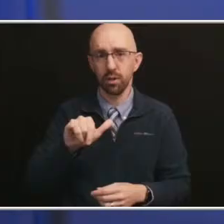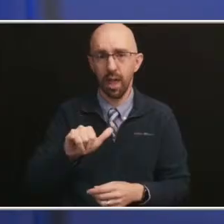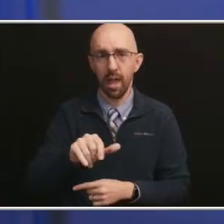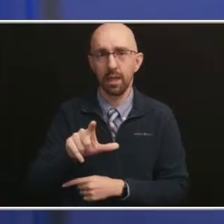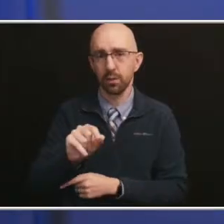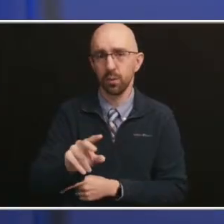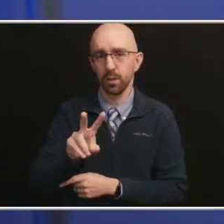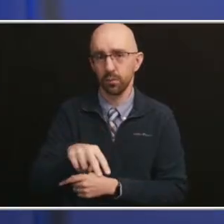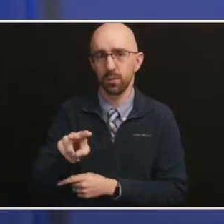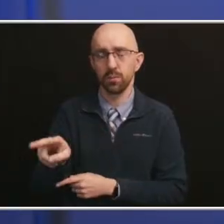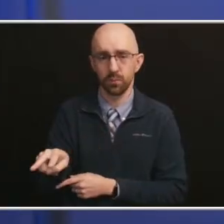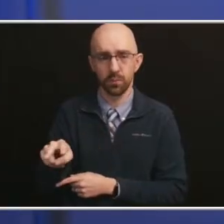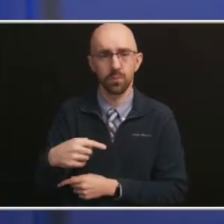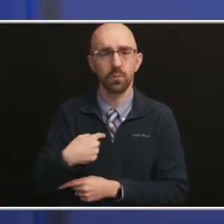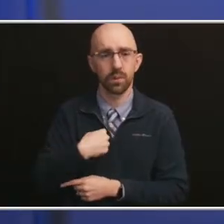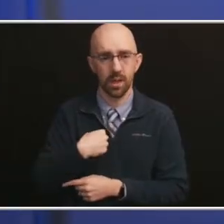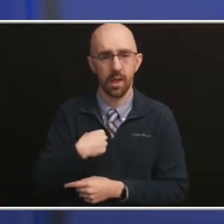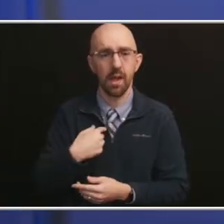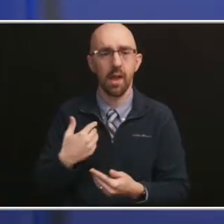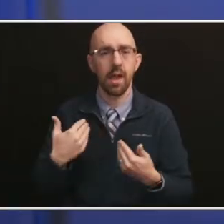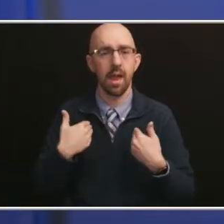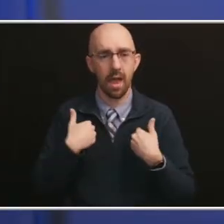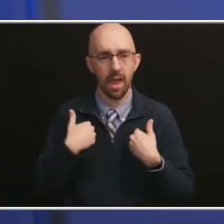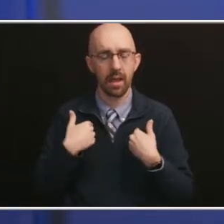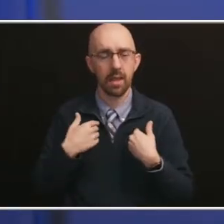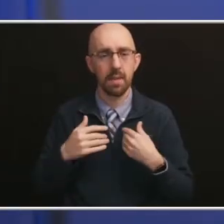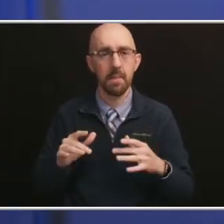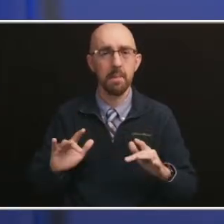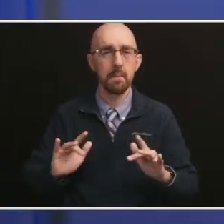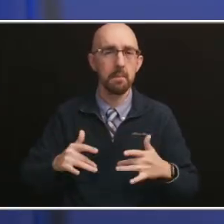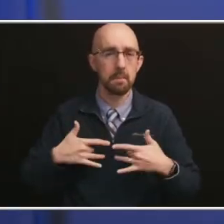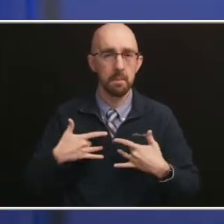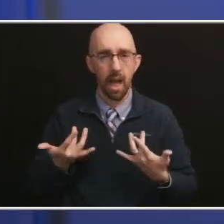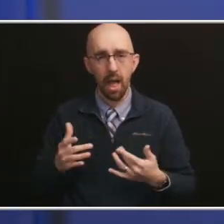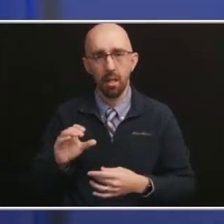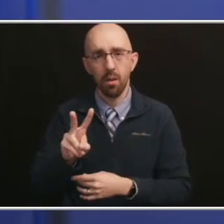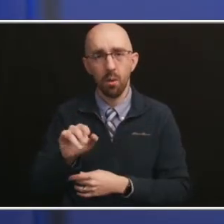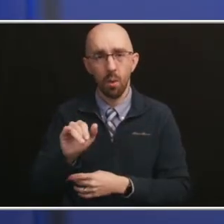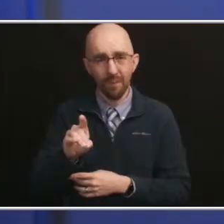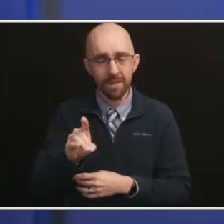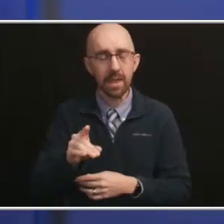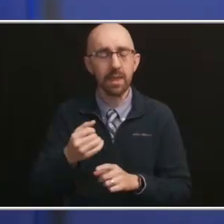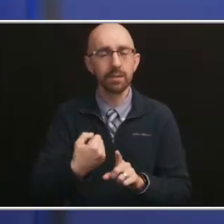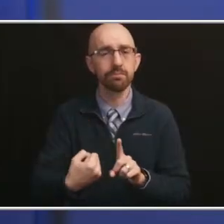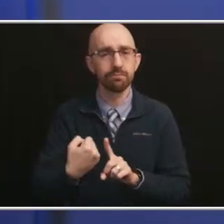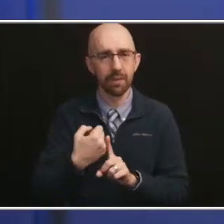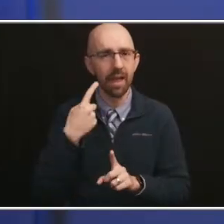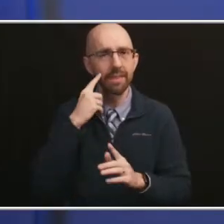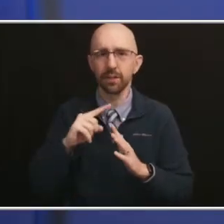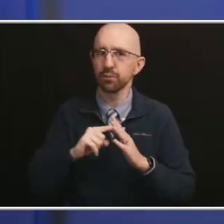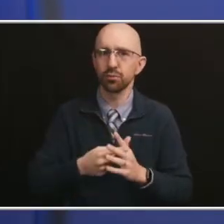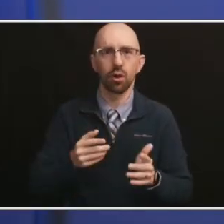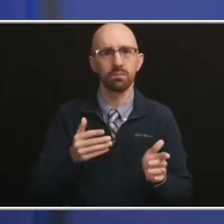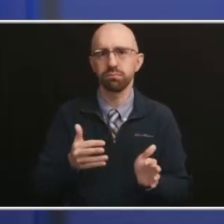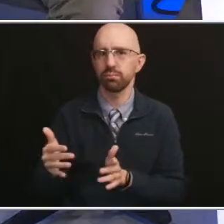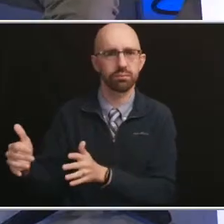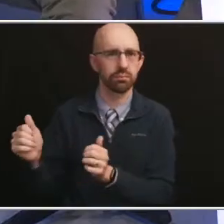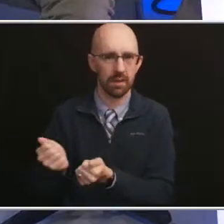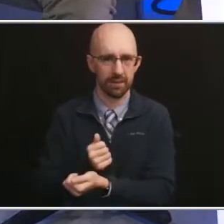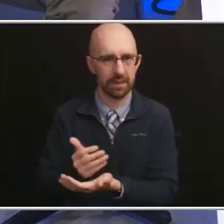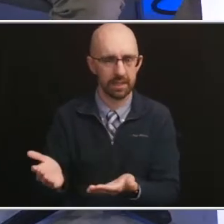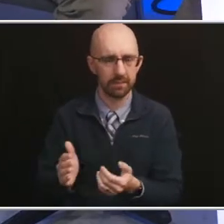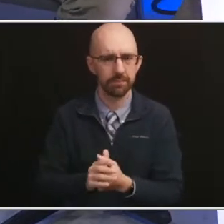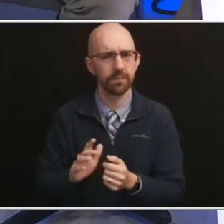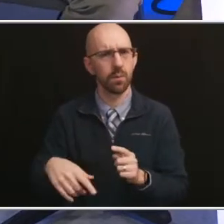22 that I had a mild case of COVID that I think kicked this whole thing off. And that is when you